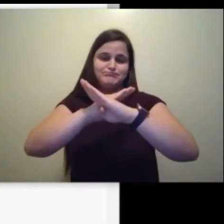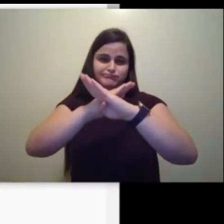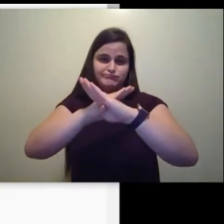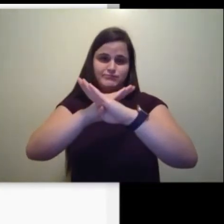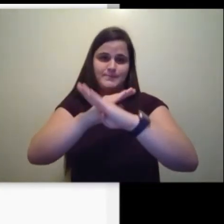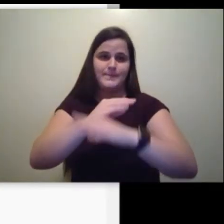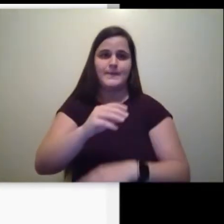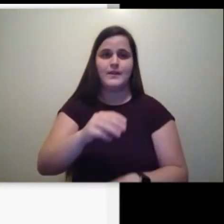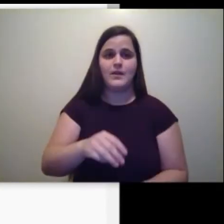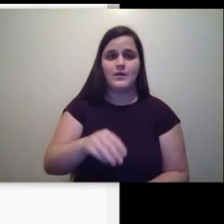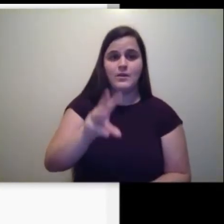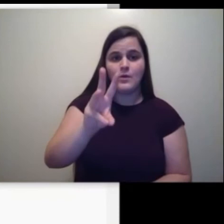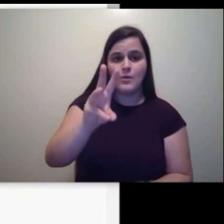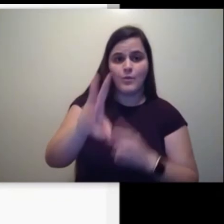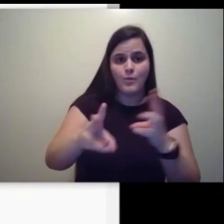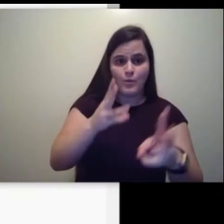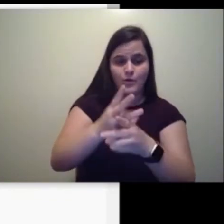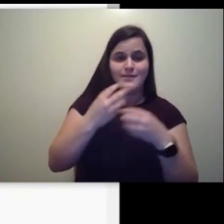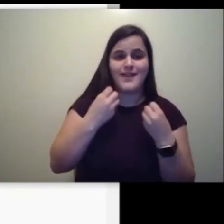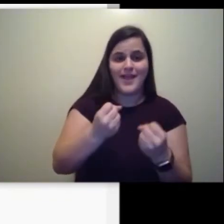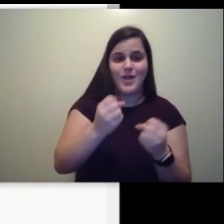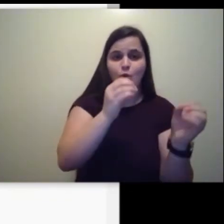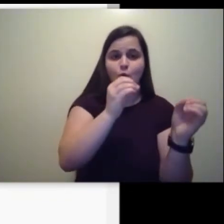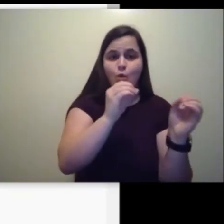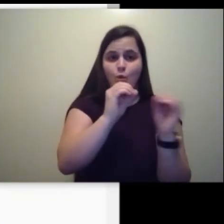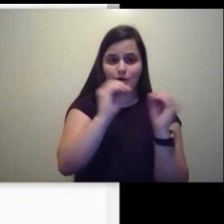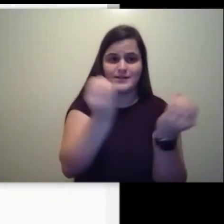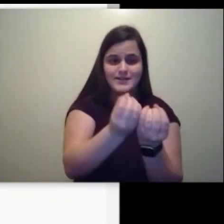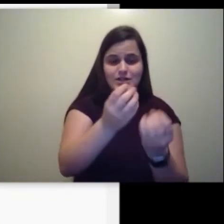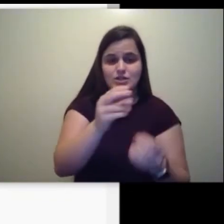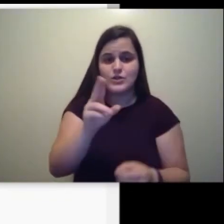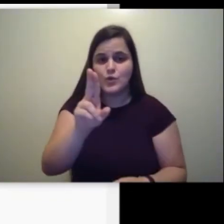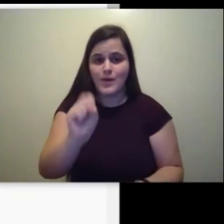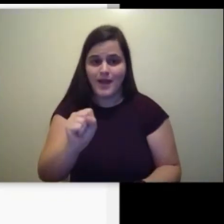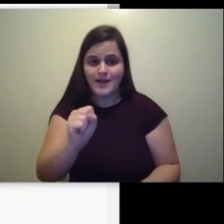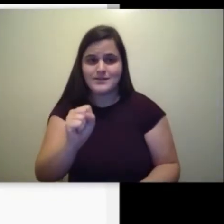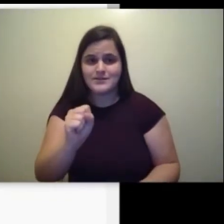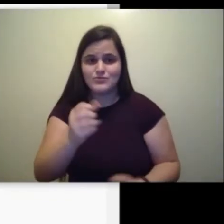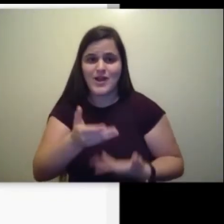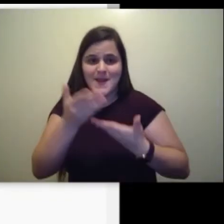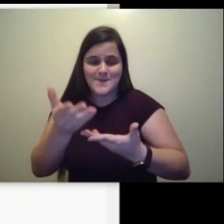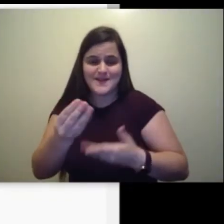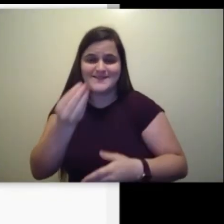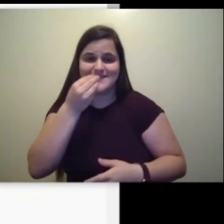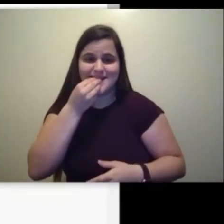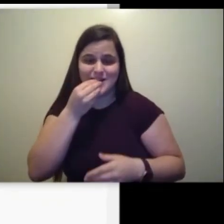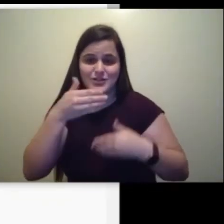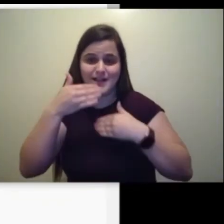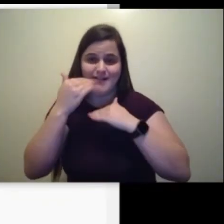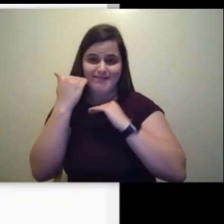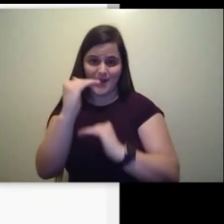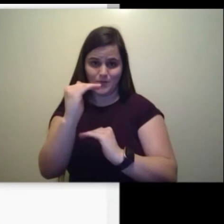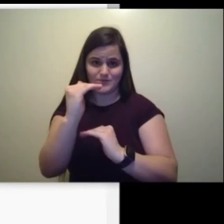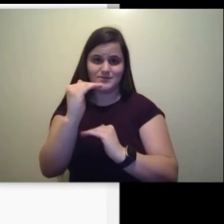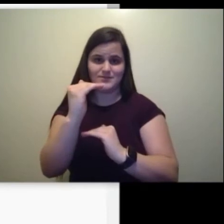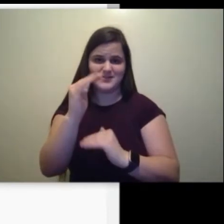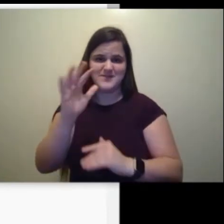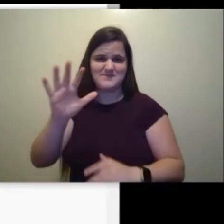dietary allowance each estimate that daily protein requirements for healthy adults are